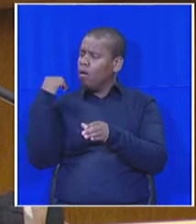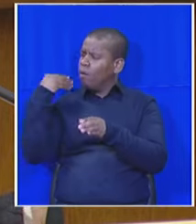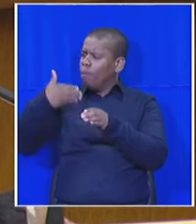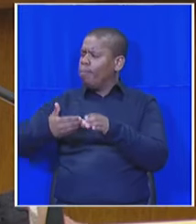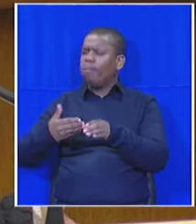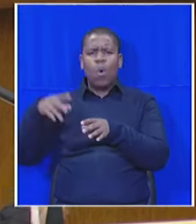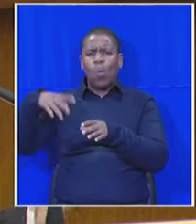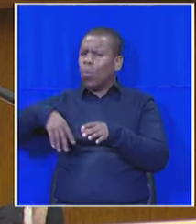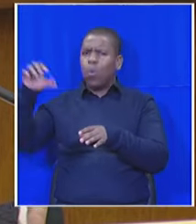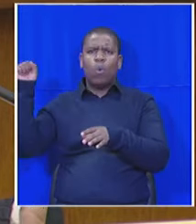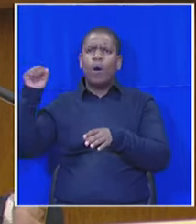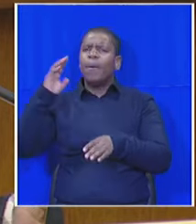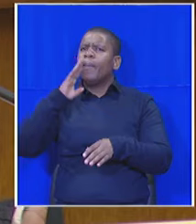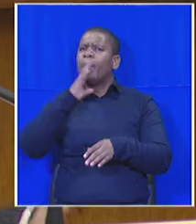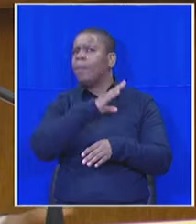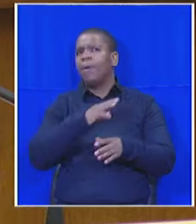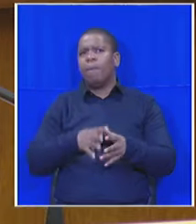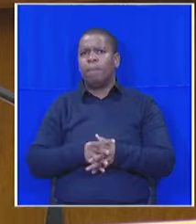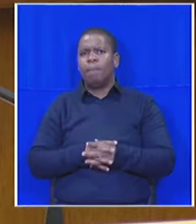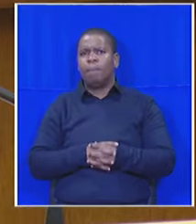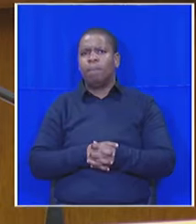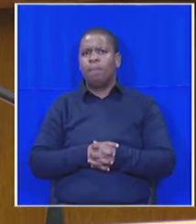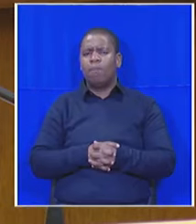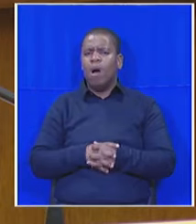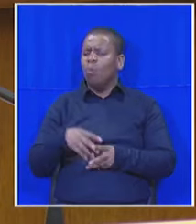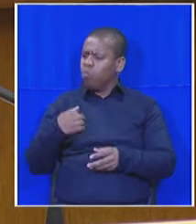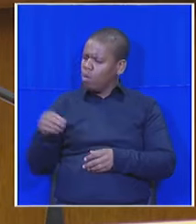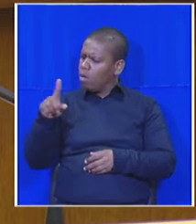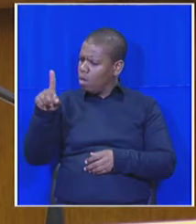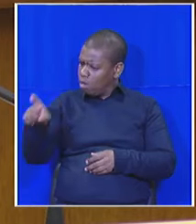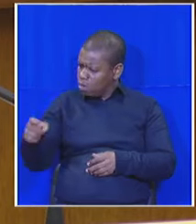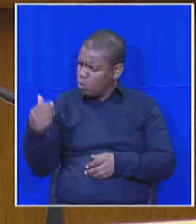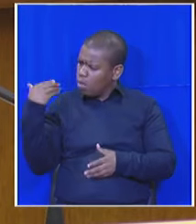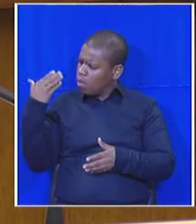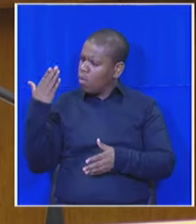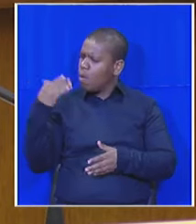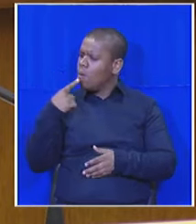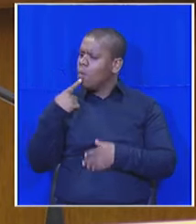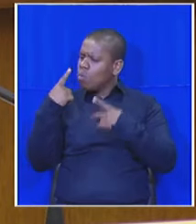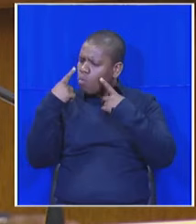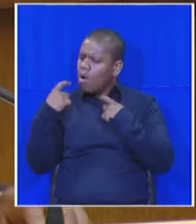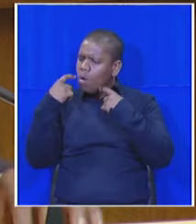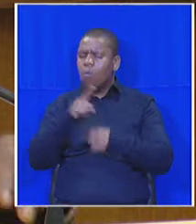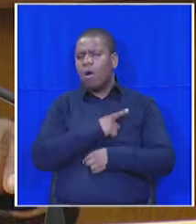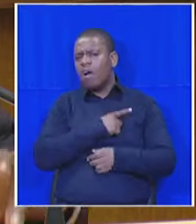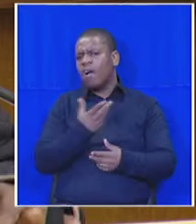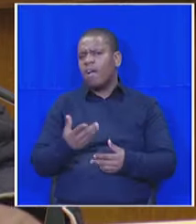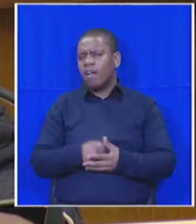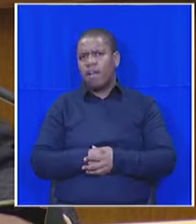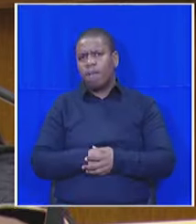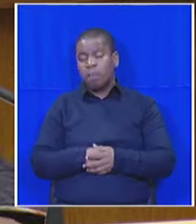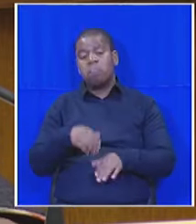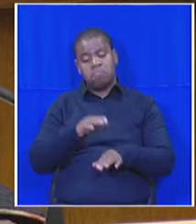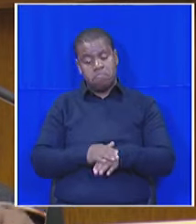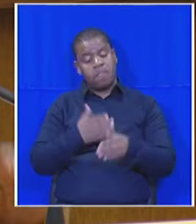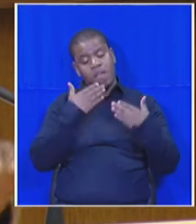Why? Why? Order, honourable members. You should ask you, why were you crying in the first place? Thanks to the